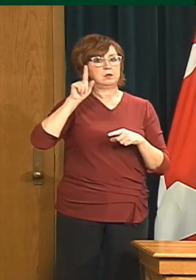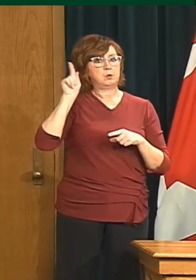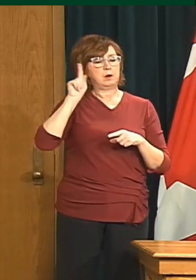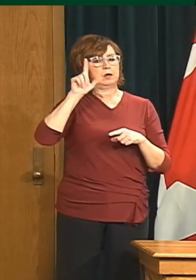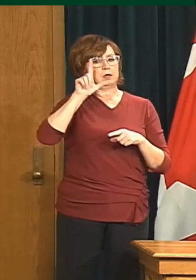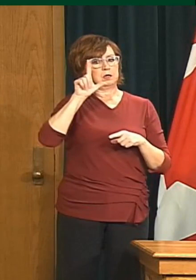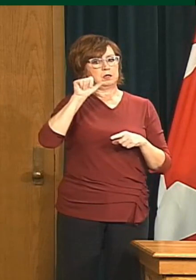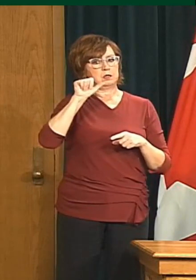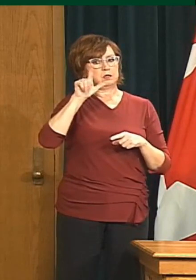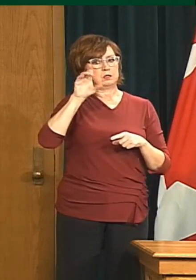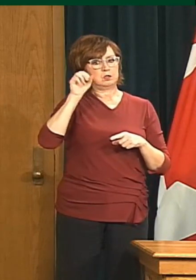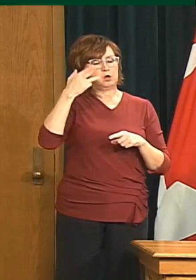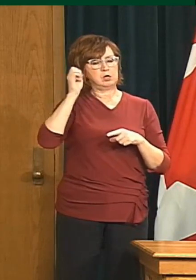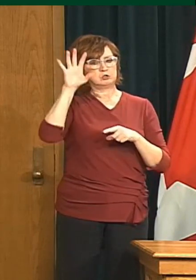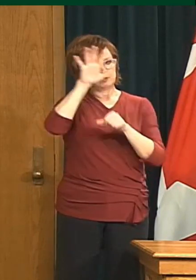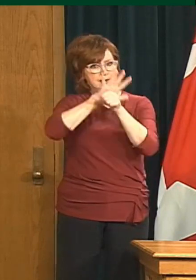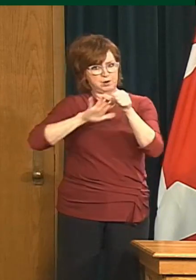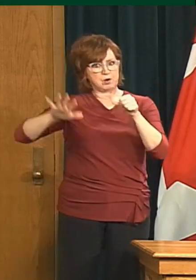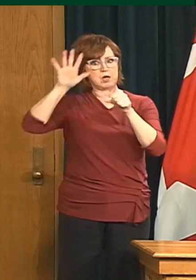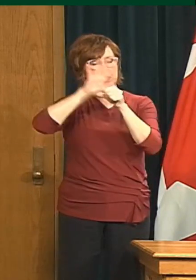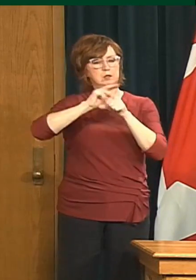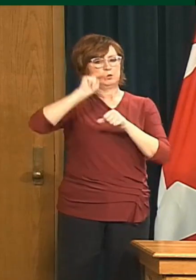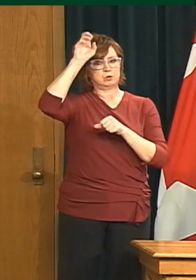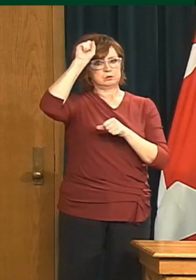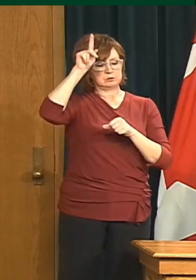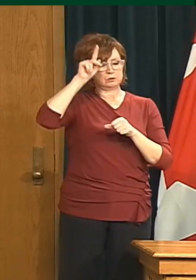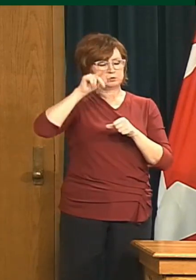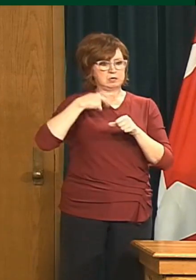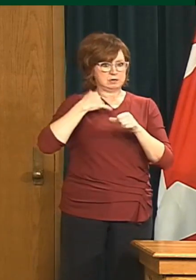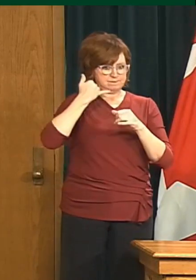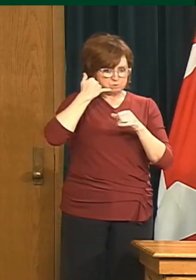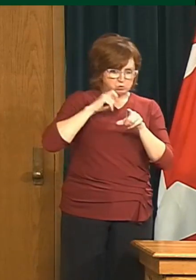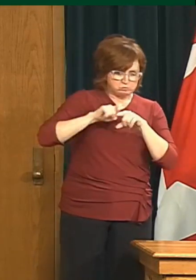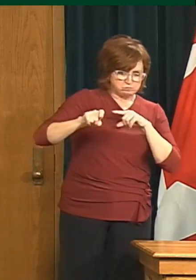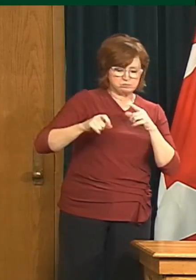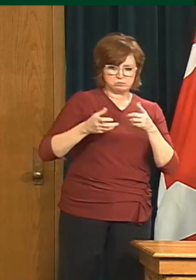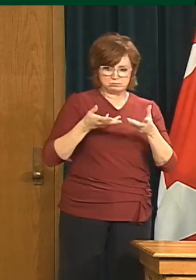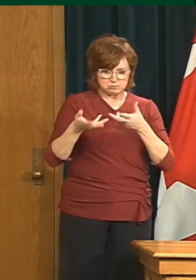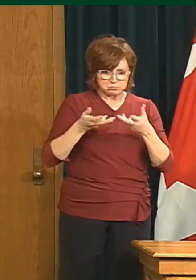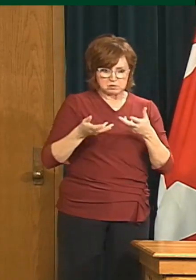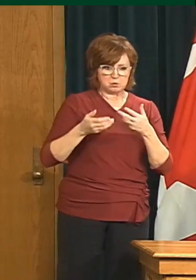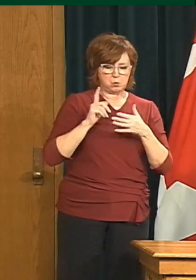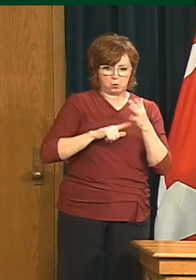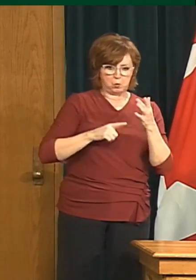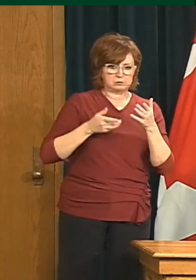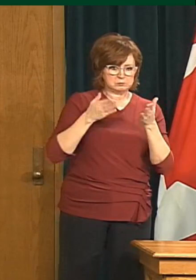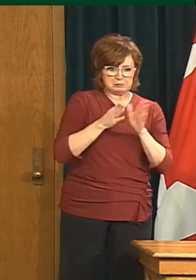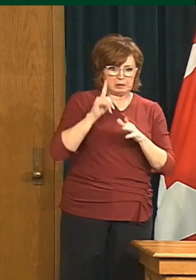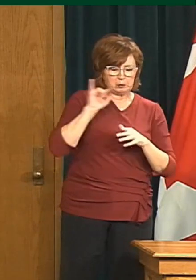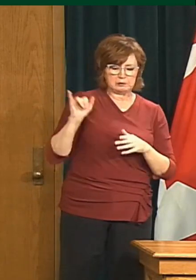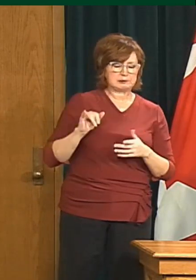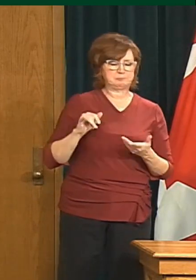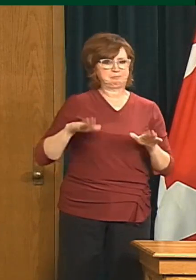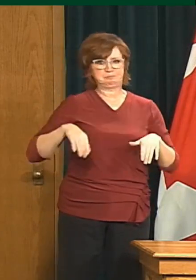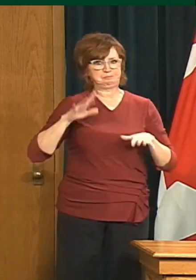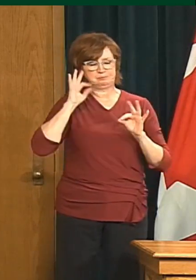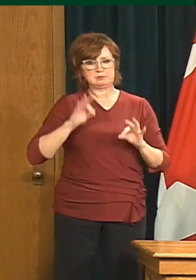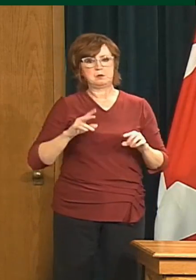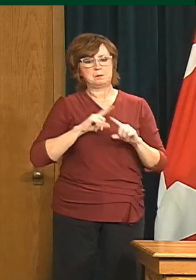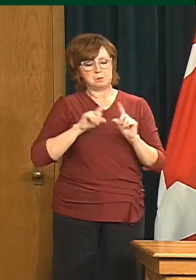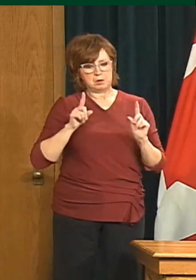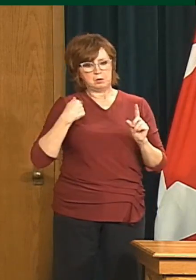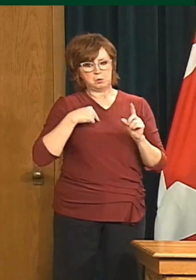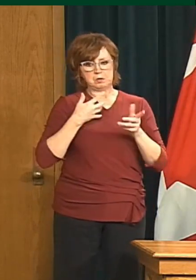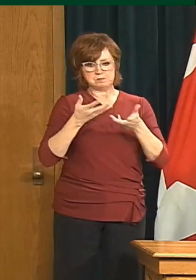And what that conversation continues. Where we have landed thus far, a number of those communities